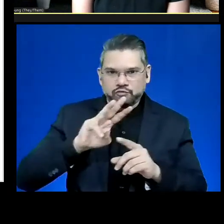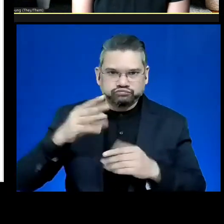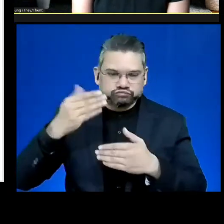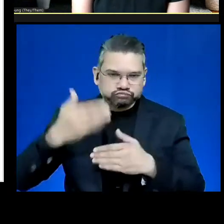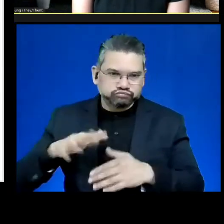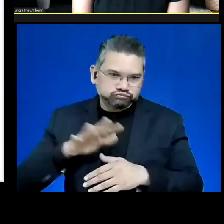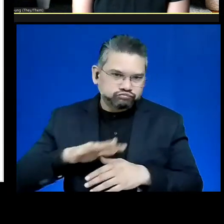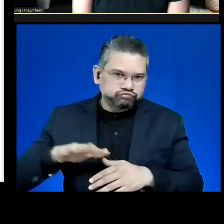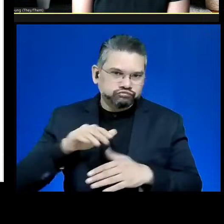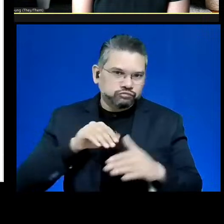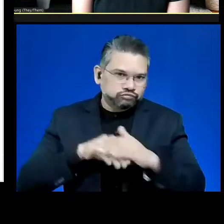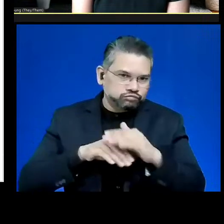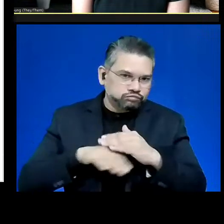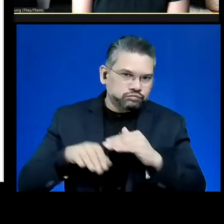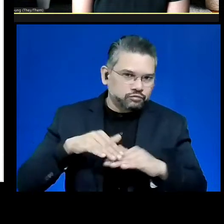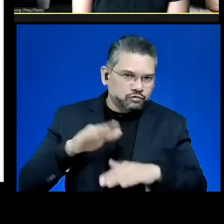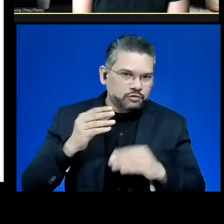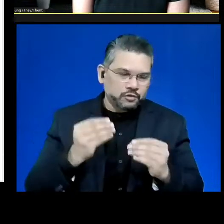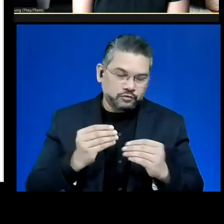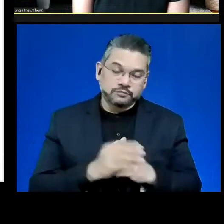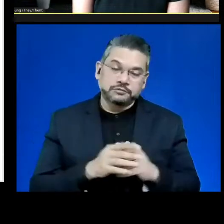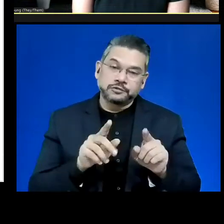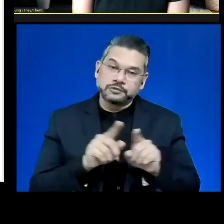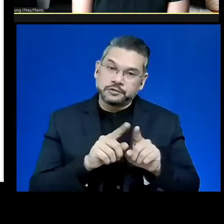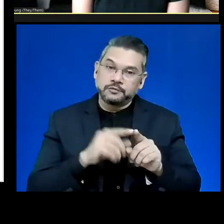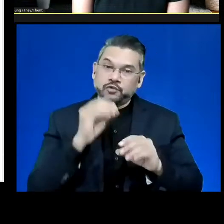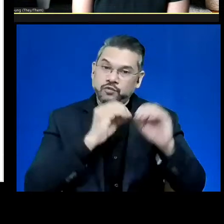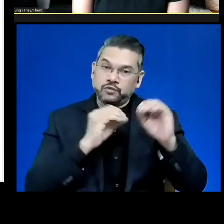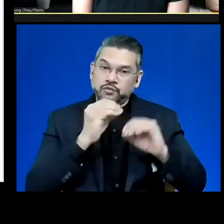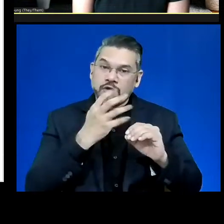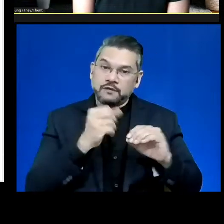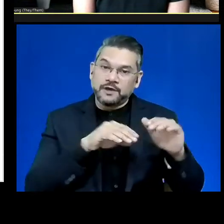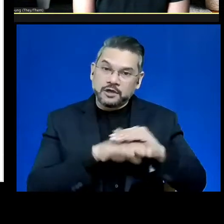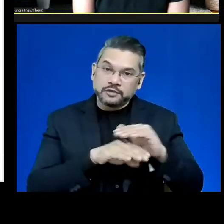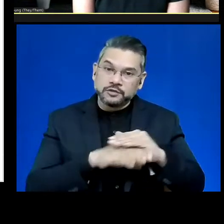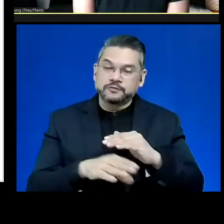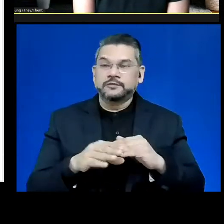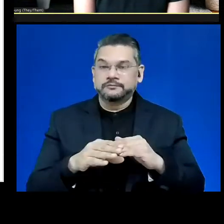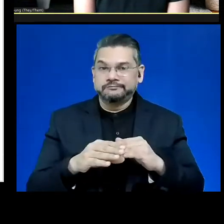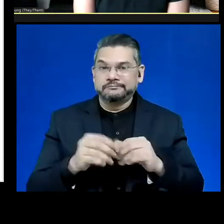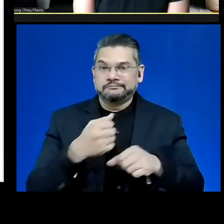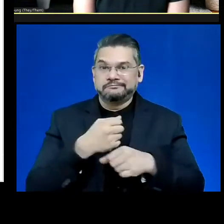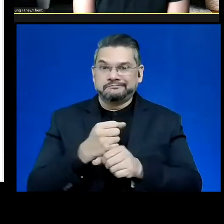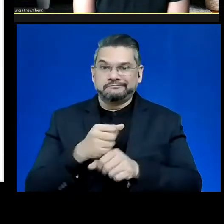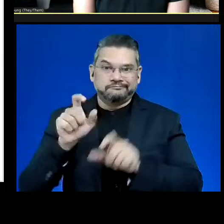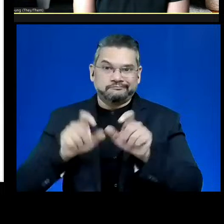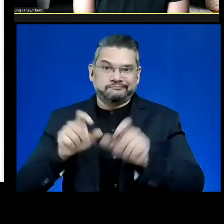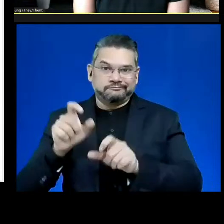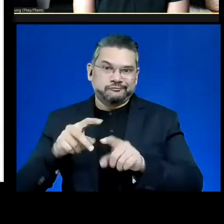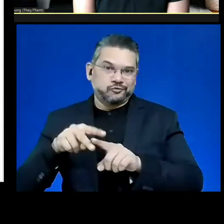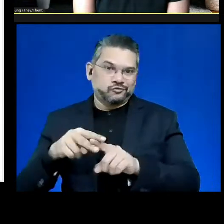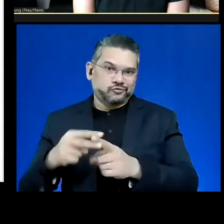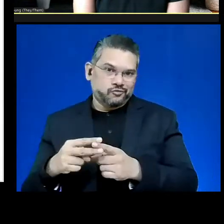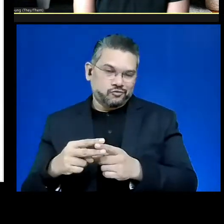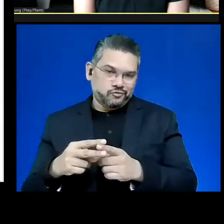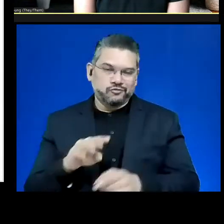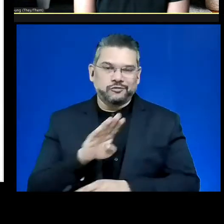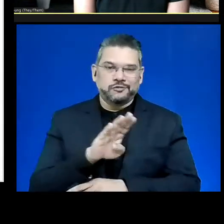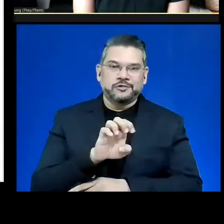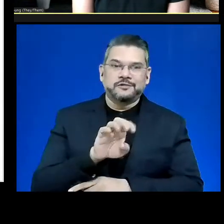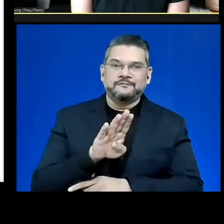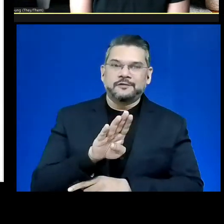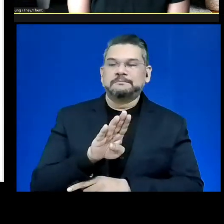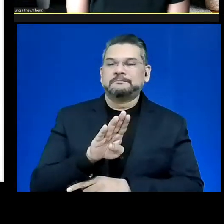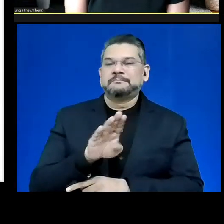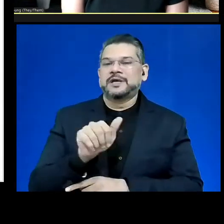Google also offers accessibility developer tools. And then WebAIM, as I mentioned before, they have not only a color